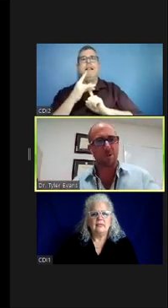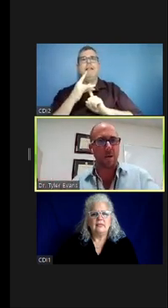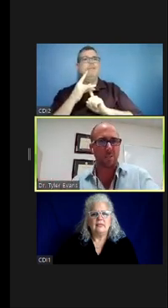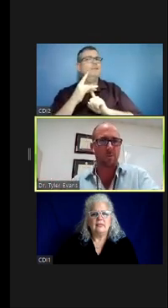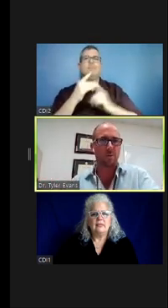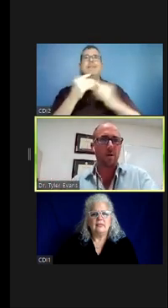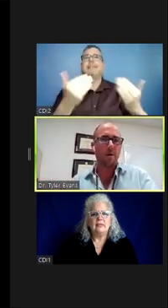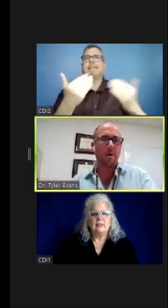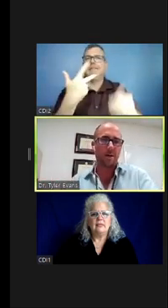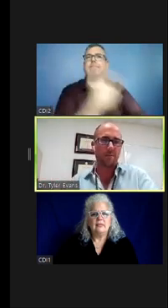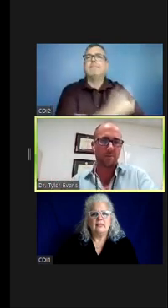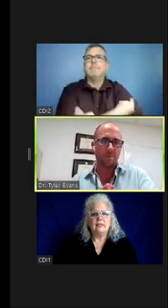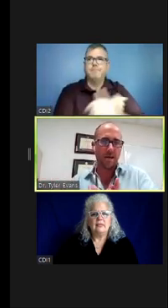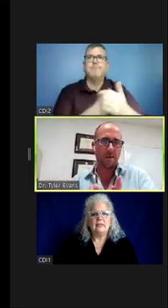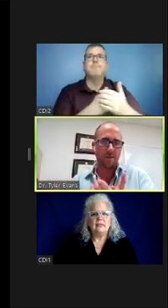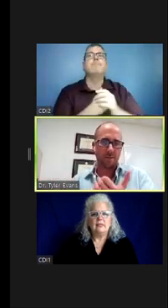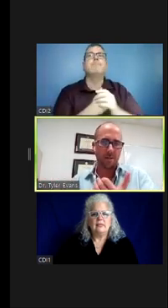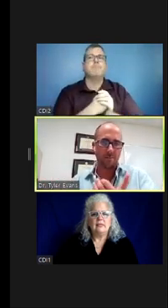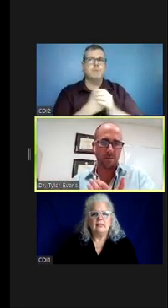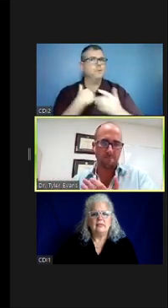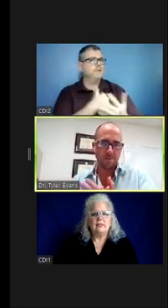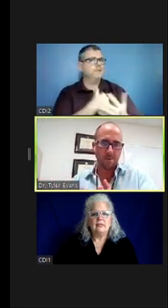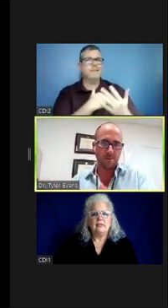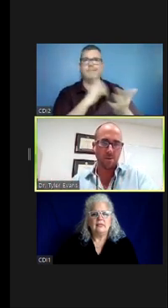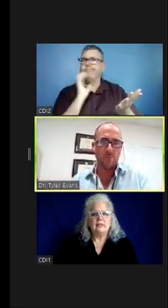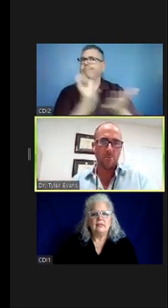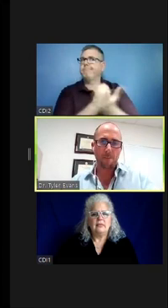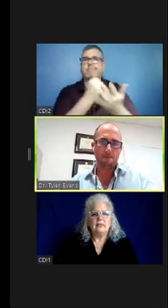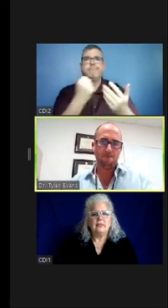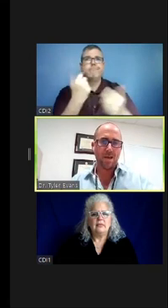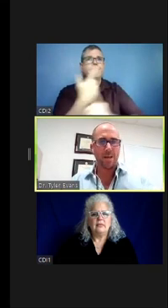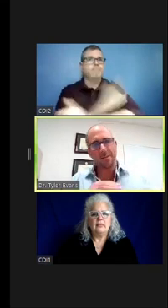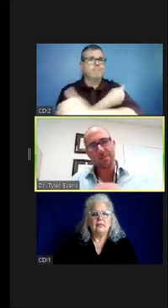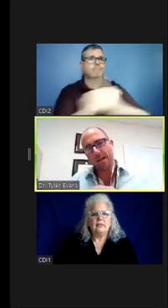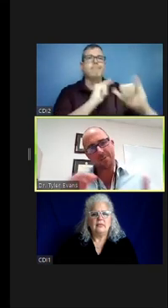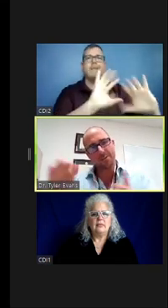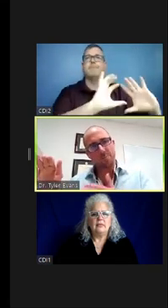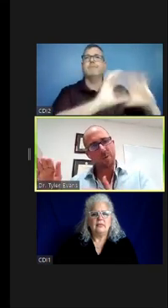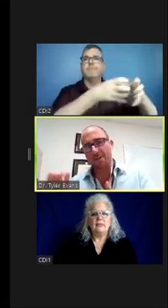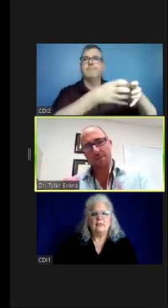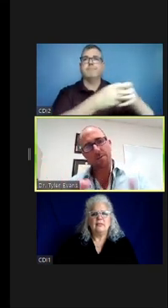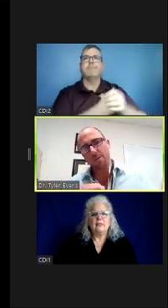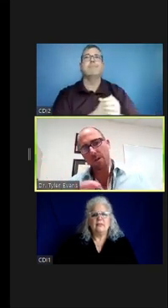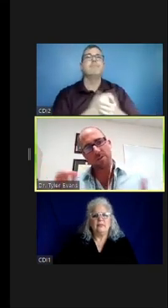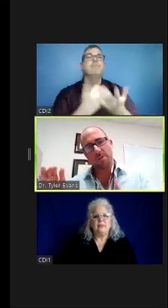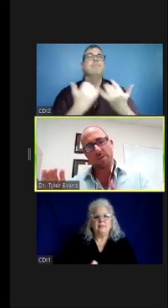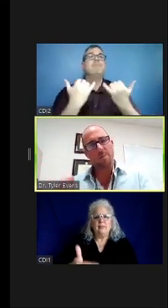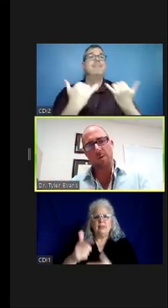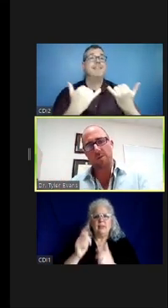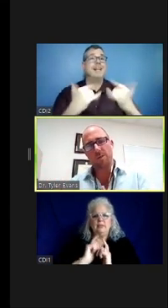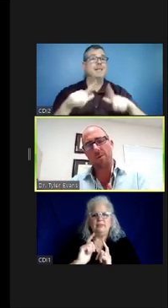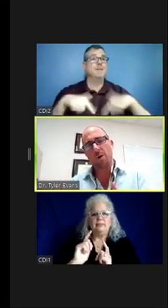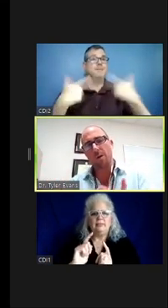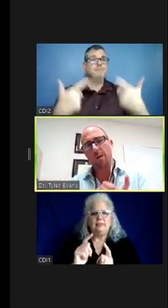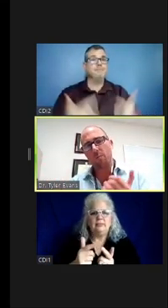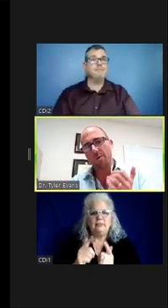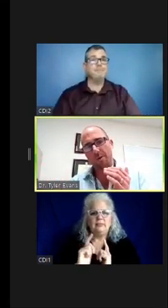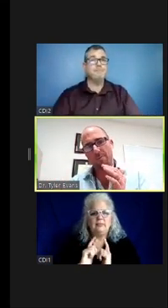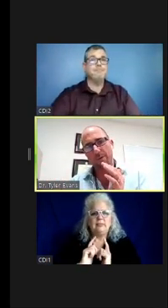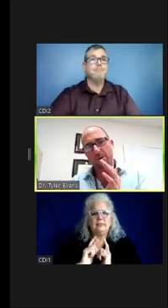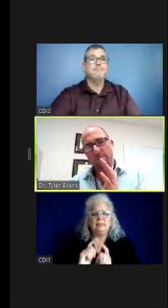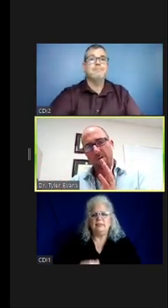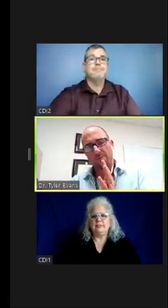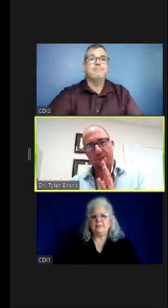as much as possible by covering the staff. Next slide. And as this progresses, we just keep going